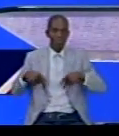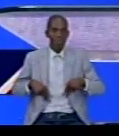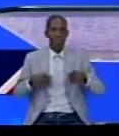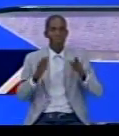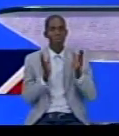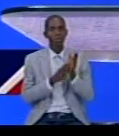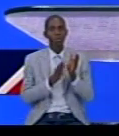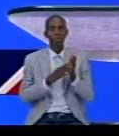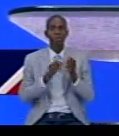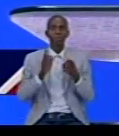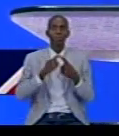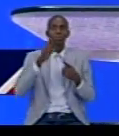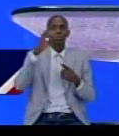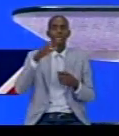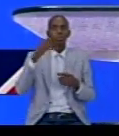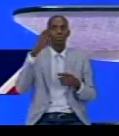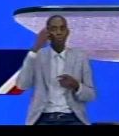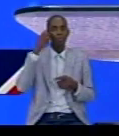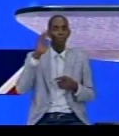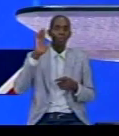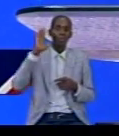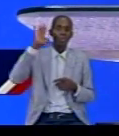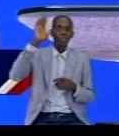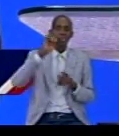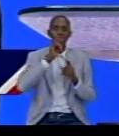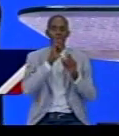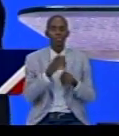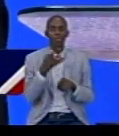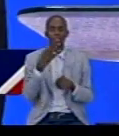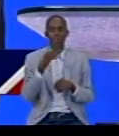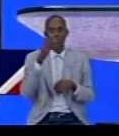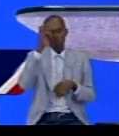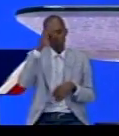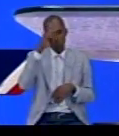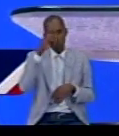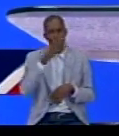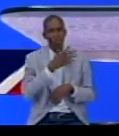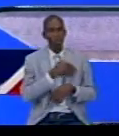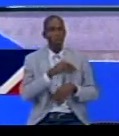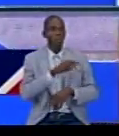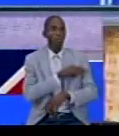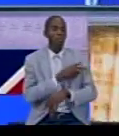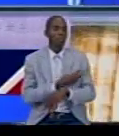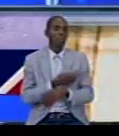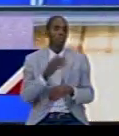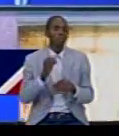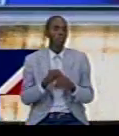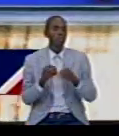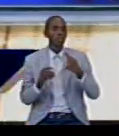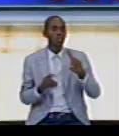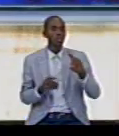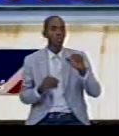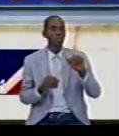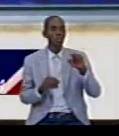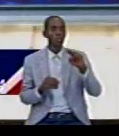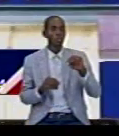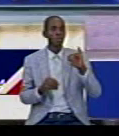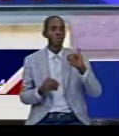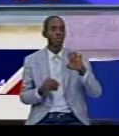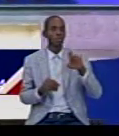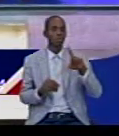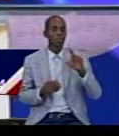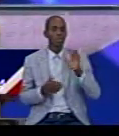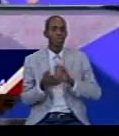God for his gift of wisdom and might. In Daniel chapter 2, reading from